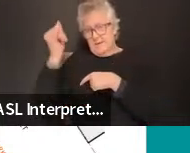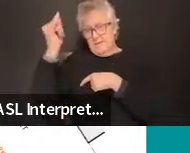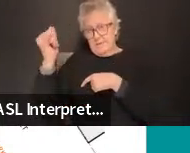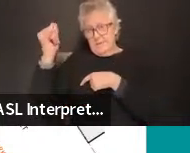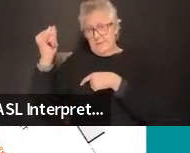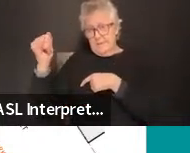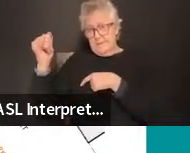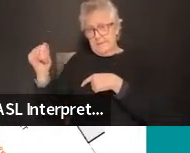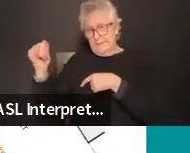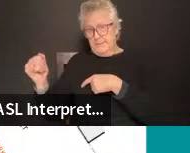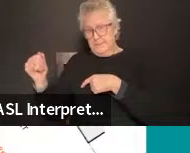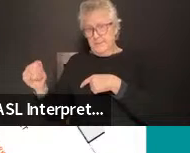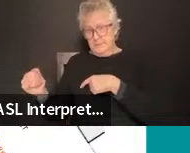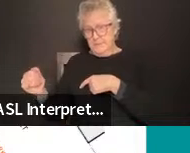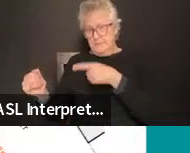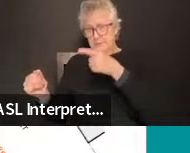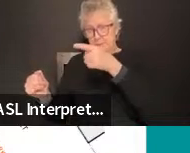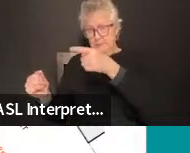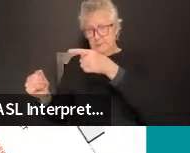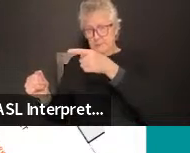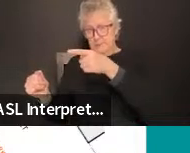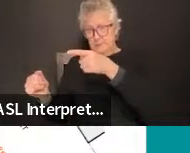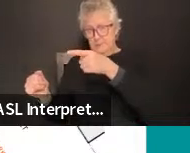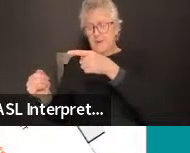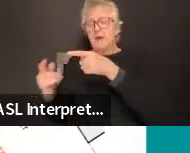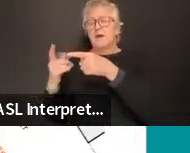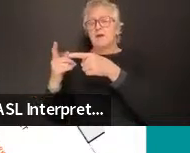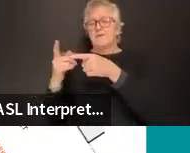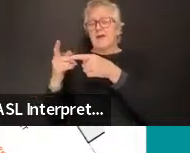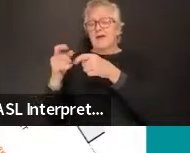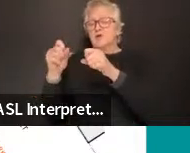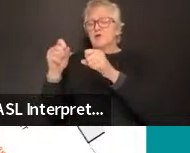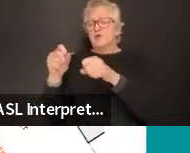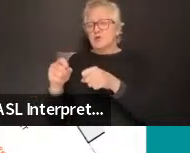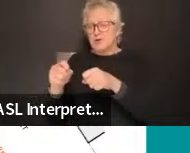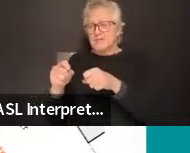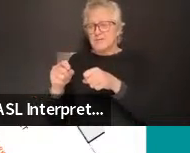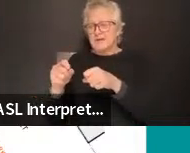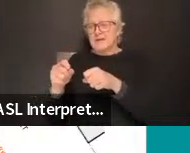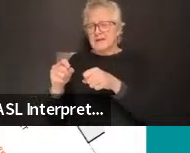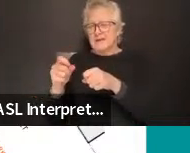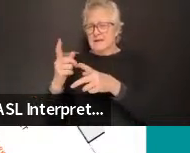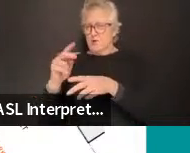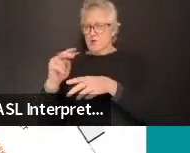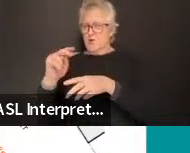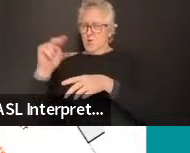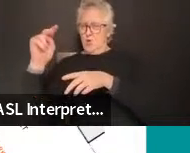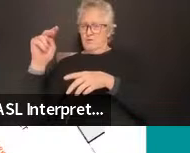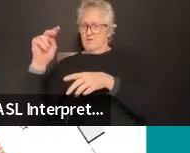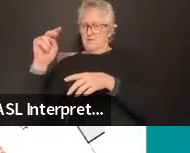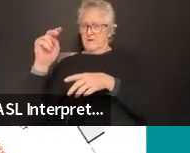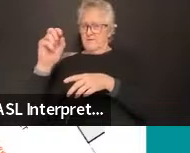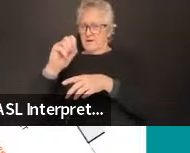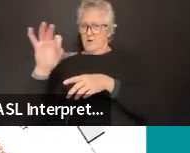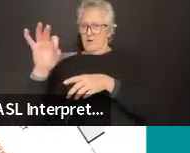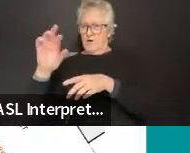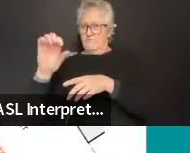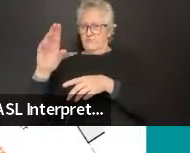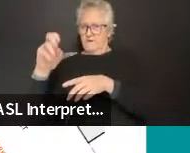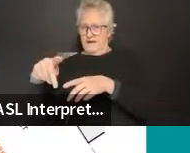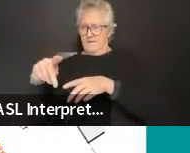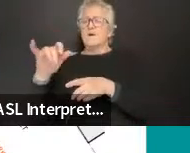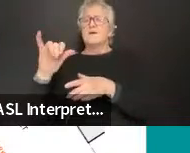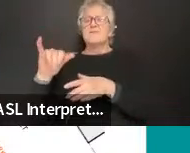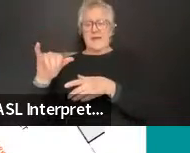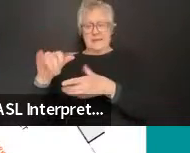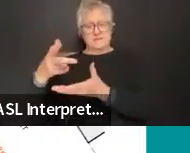just be contained to the area just north of the off-ramp. So that's a designated spot for a park and ride